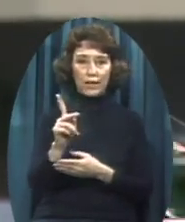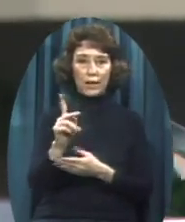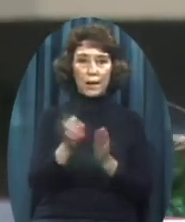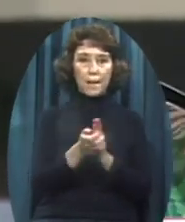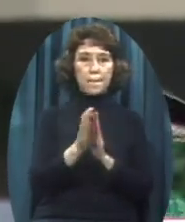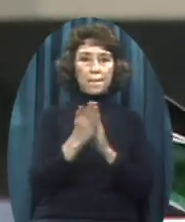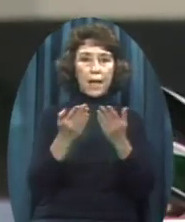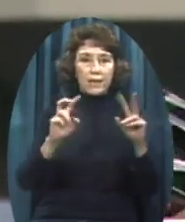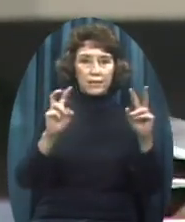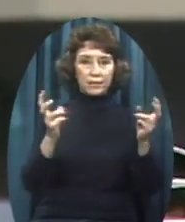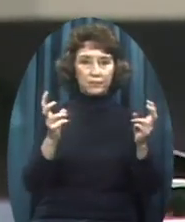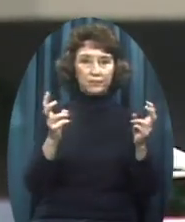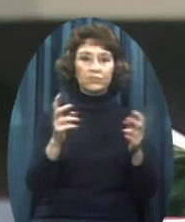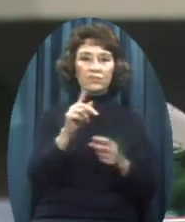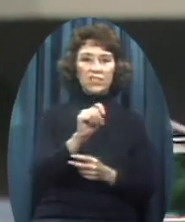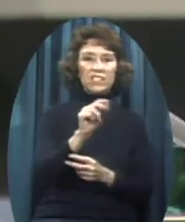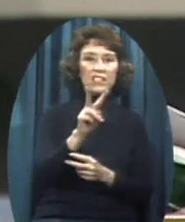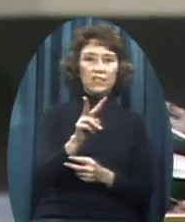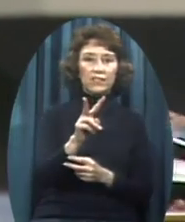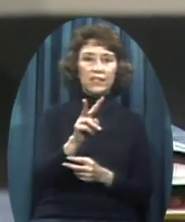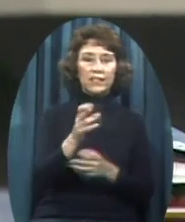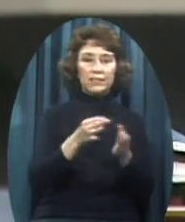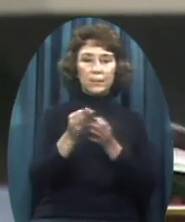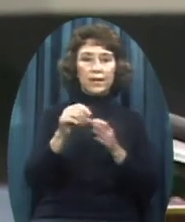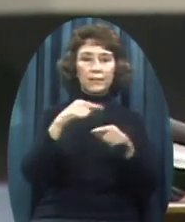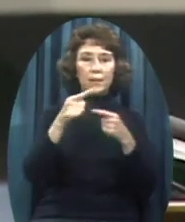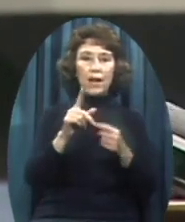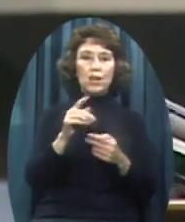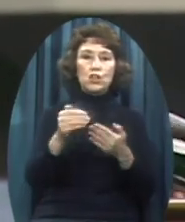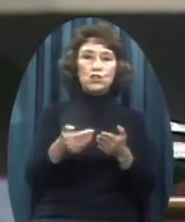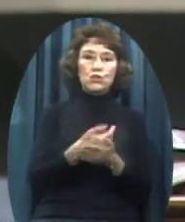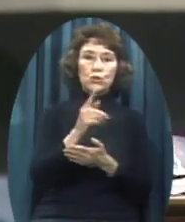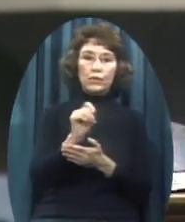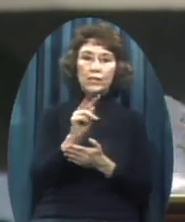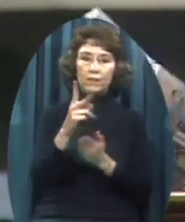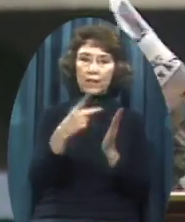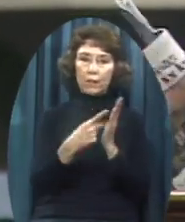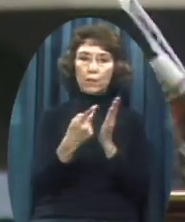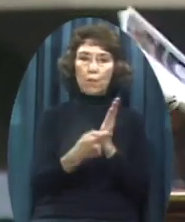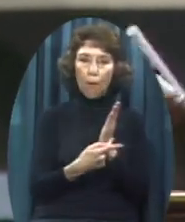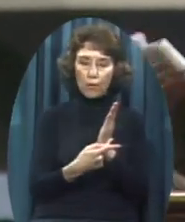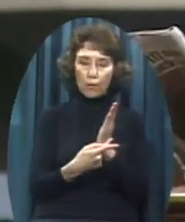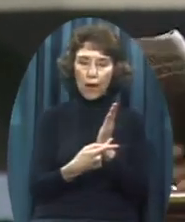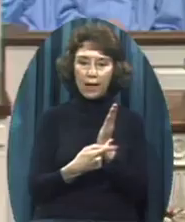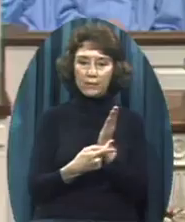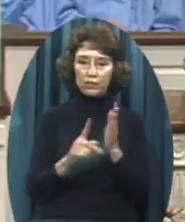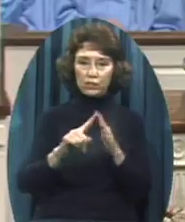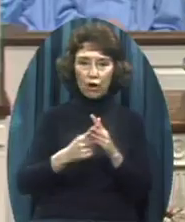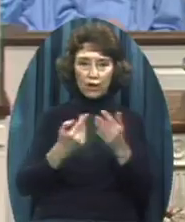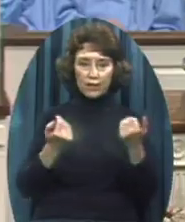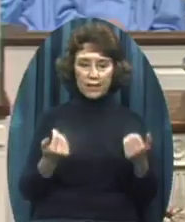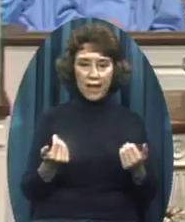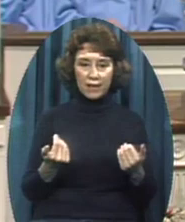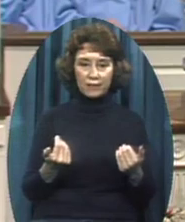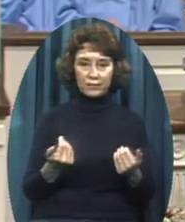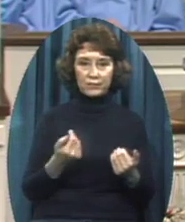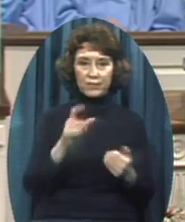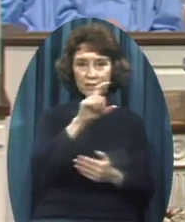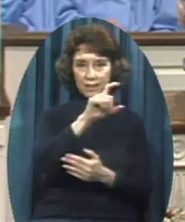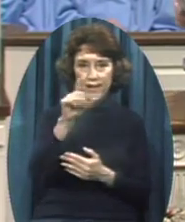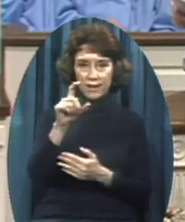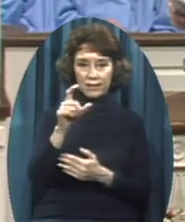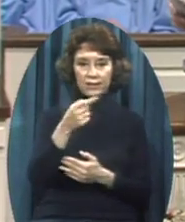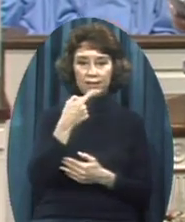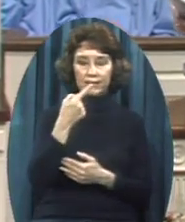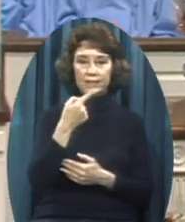which tells about the new television season that's just now coming out. Headline,